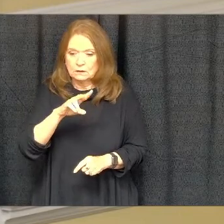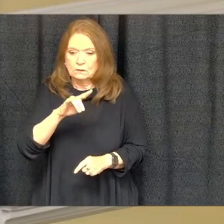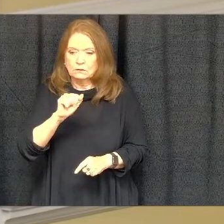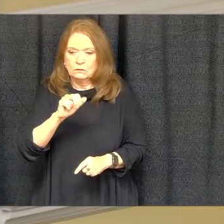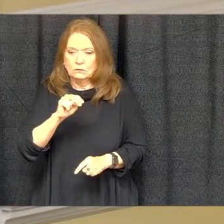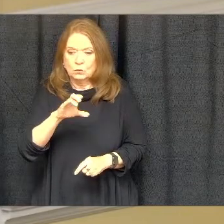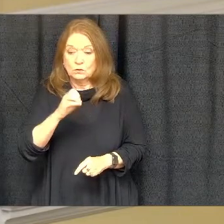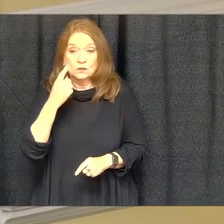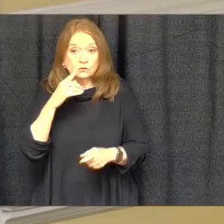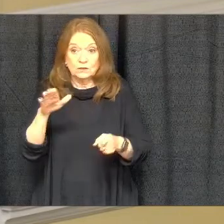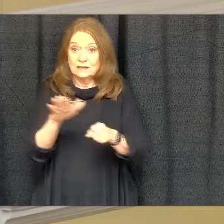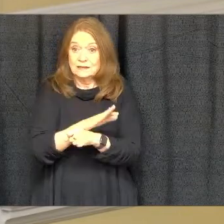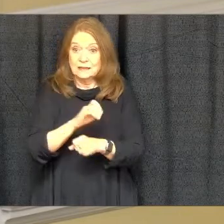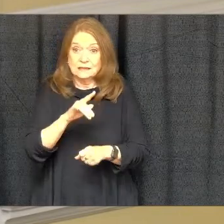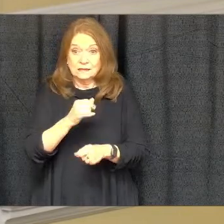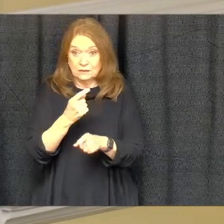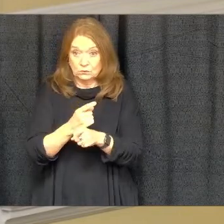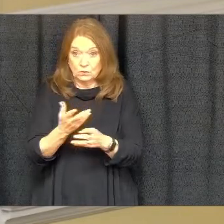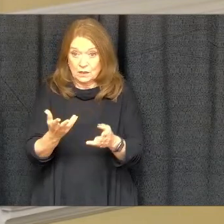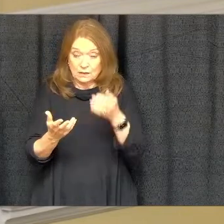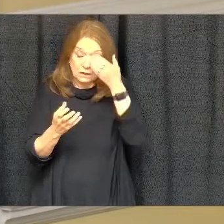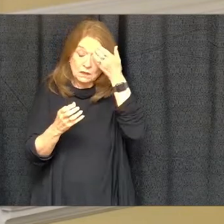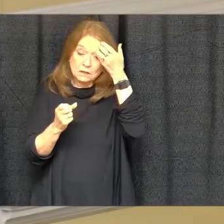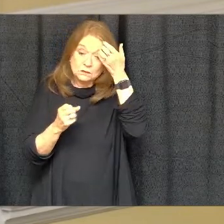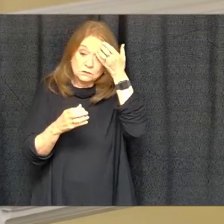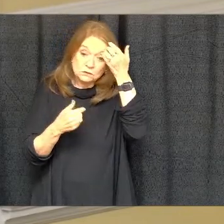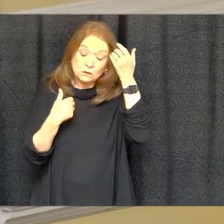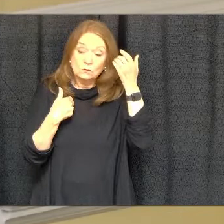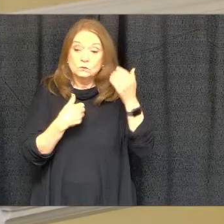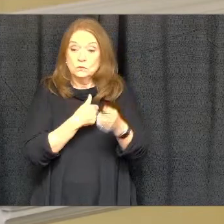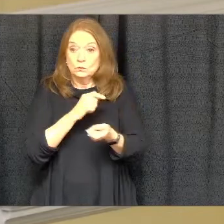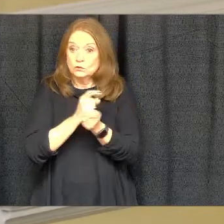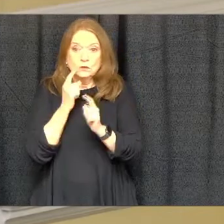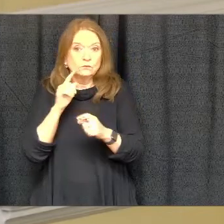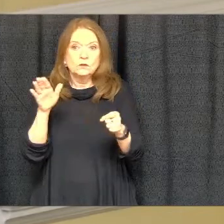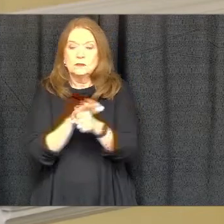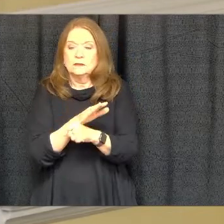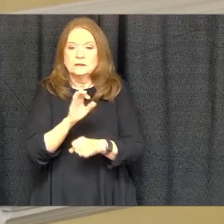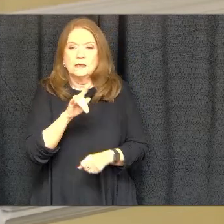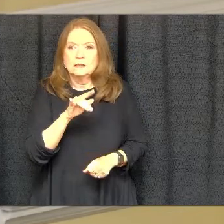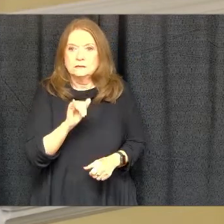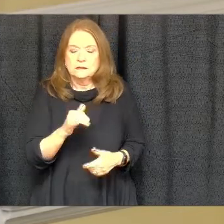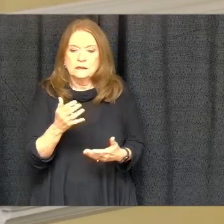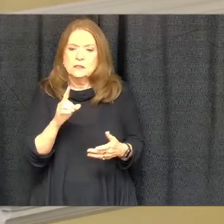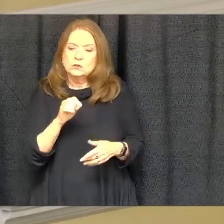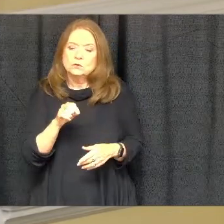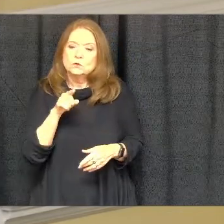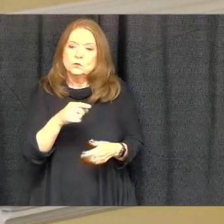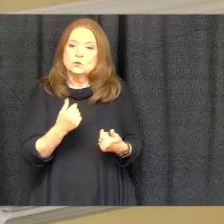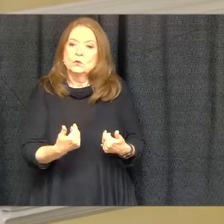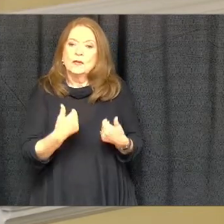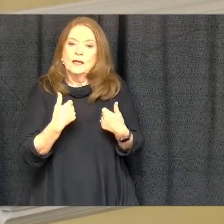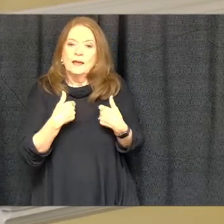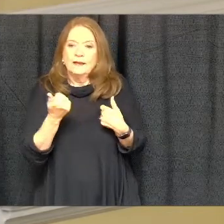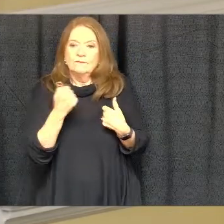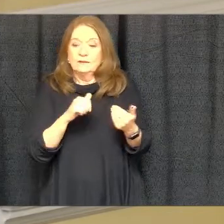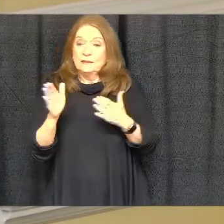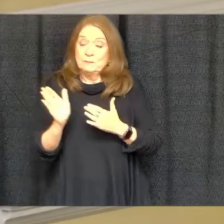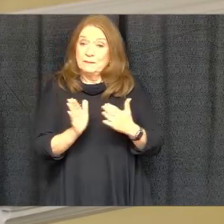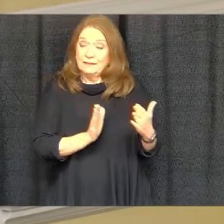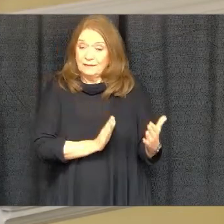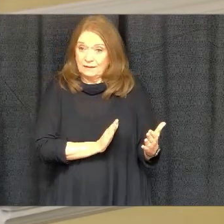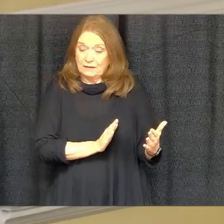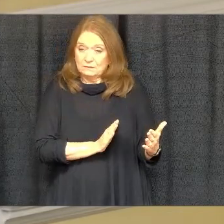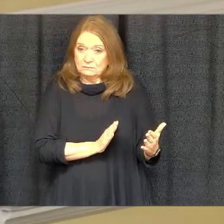entire city, right? So what we're changing right now is for the entire city. Do you have any plans